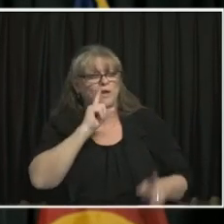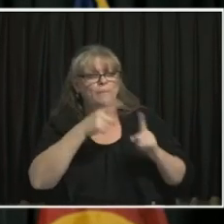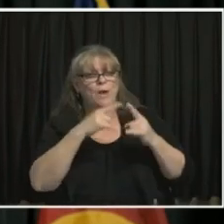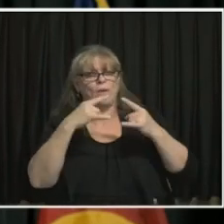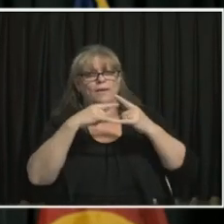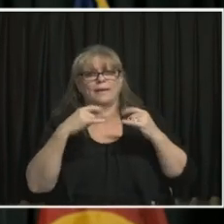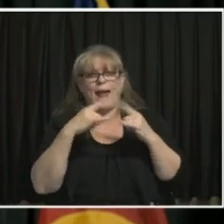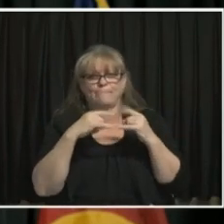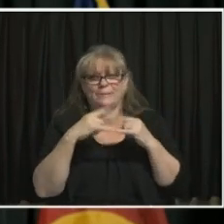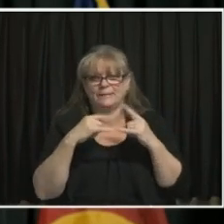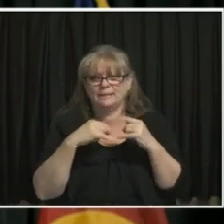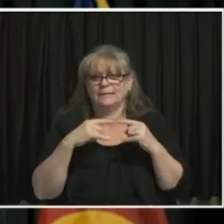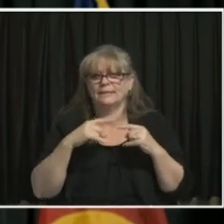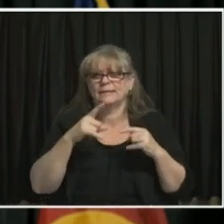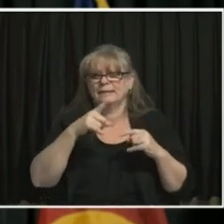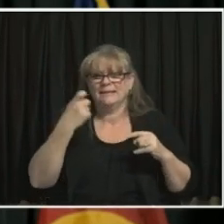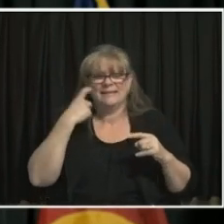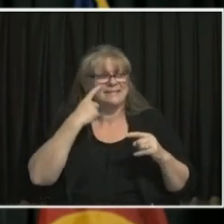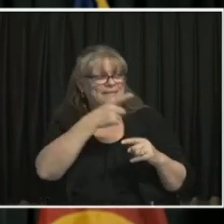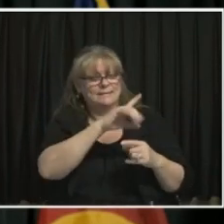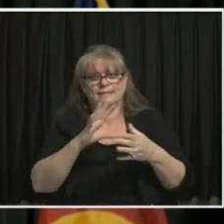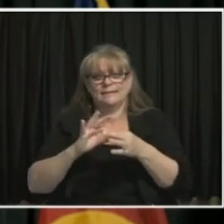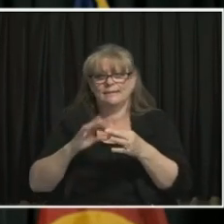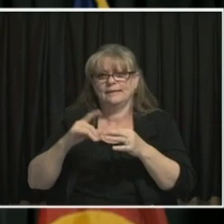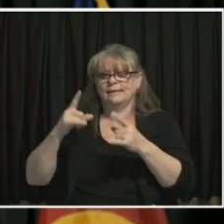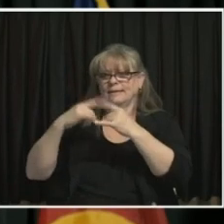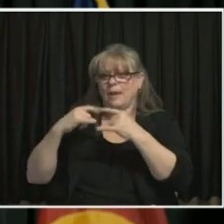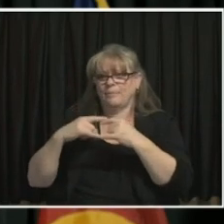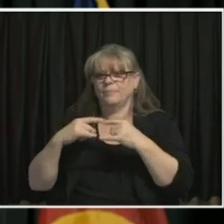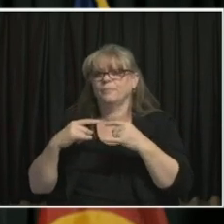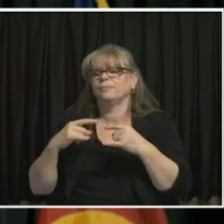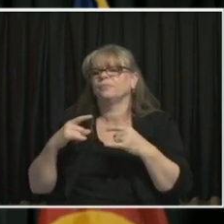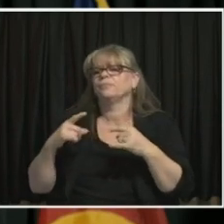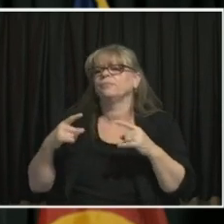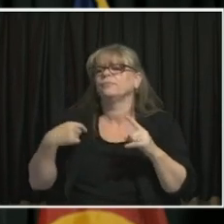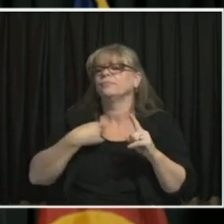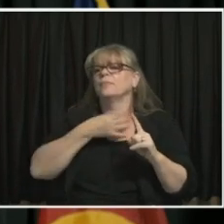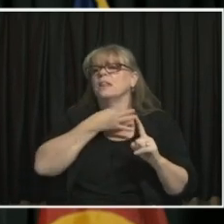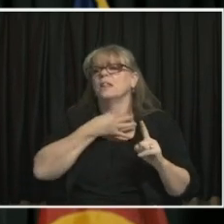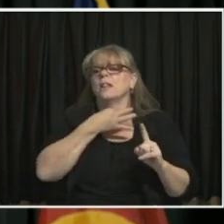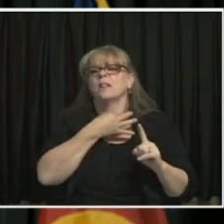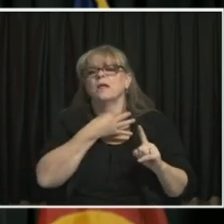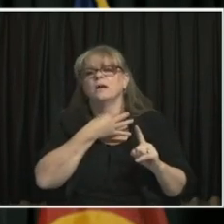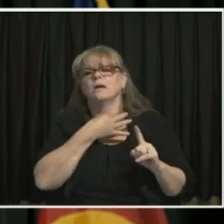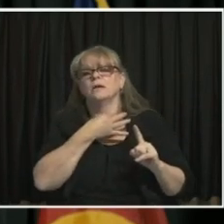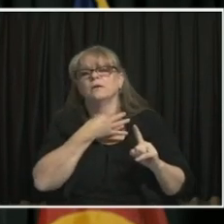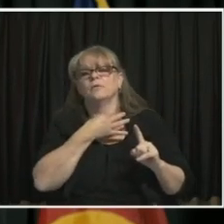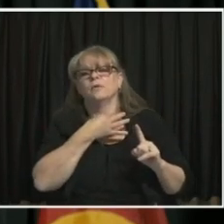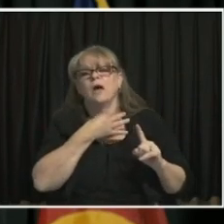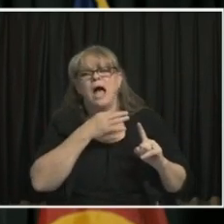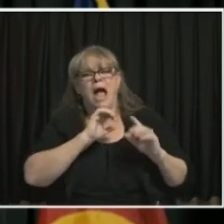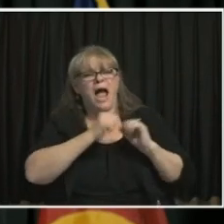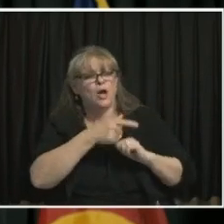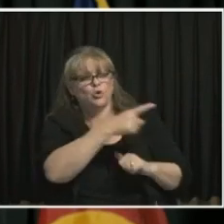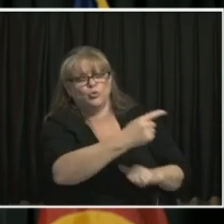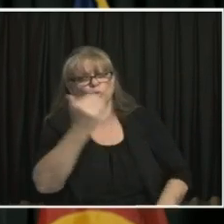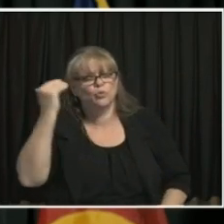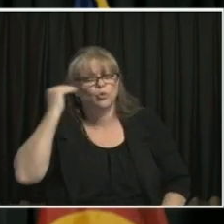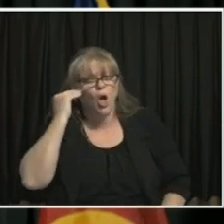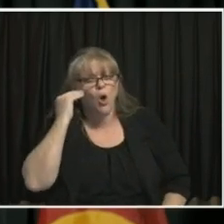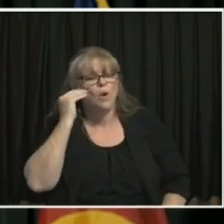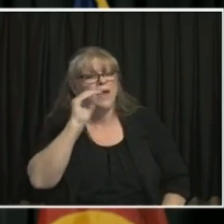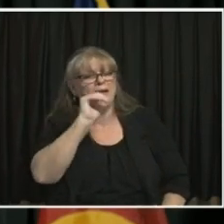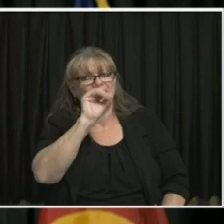thunder. So I'm wondering how this is going to work, how it's going to get rolled out. How are you going to deal with shared spaces,